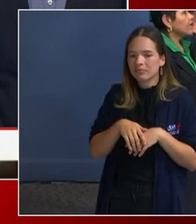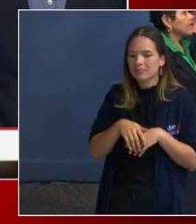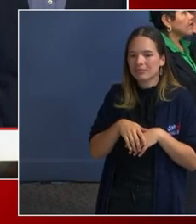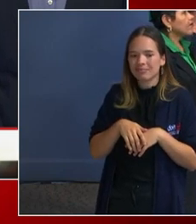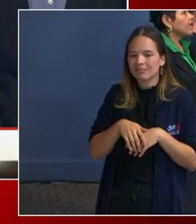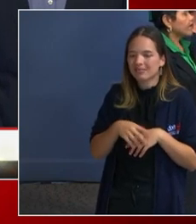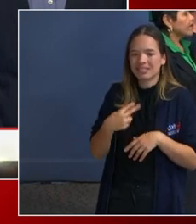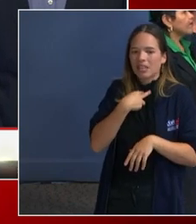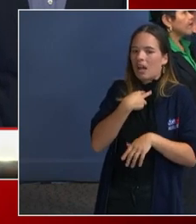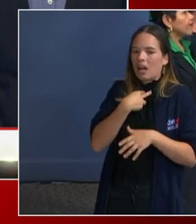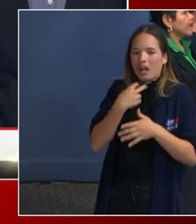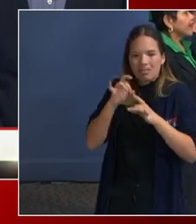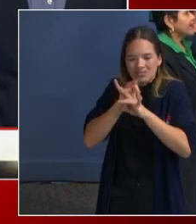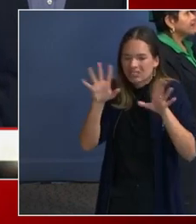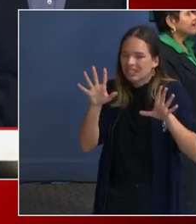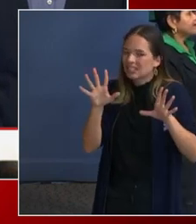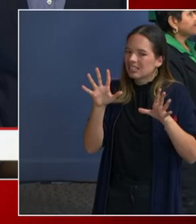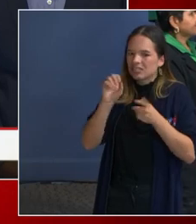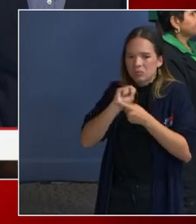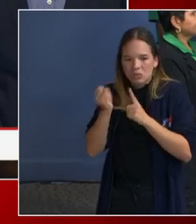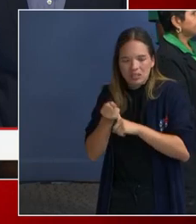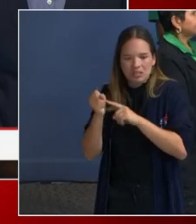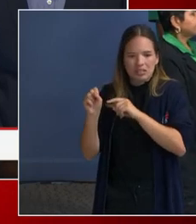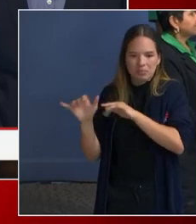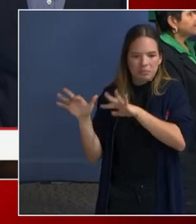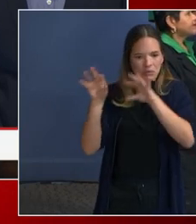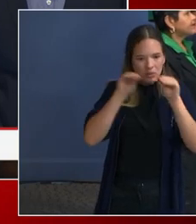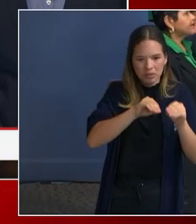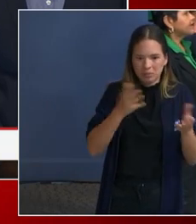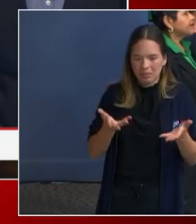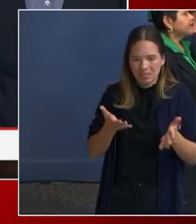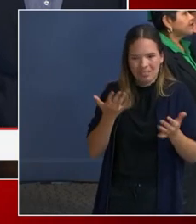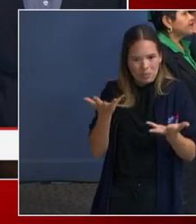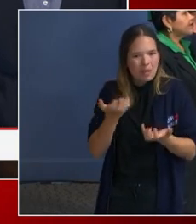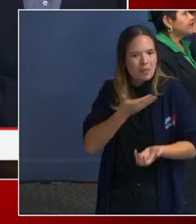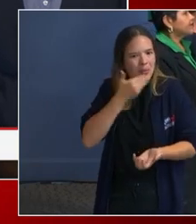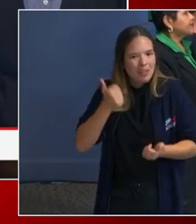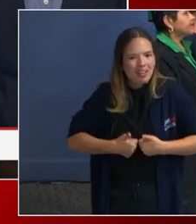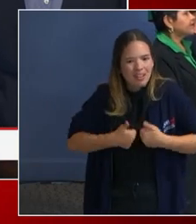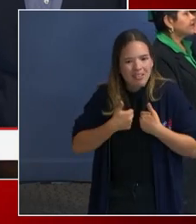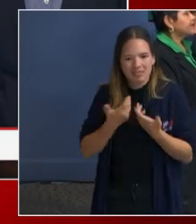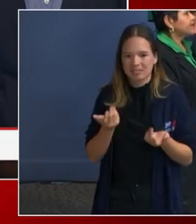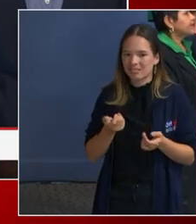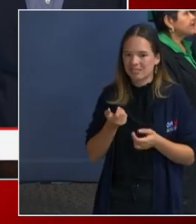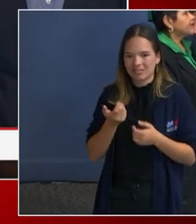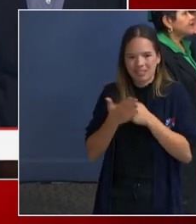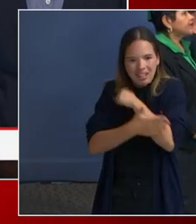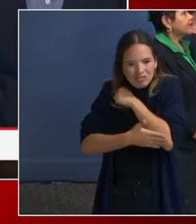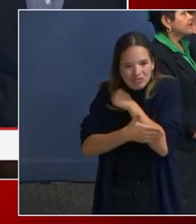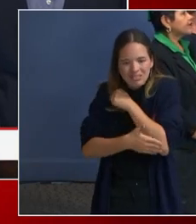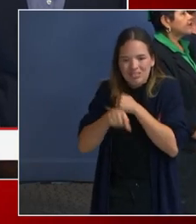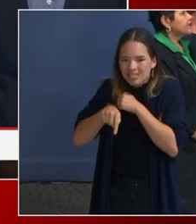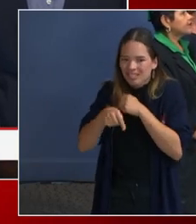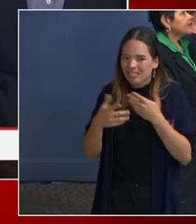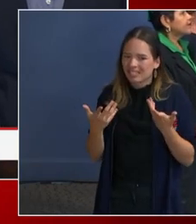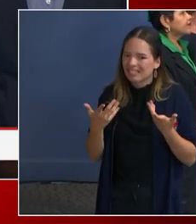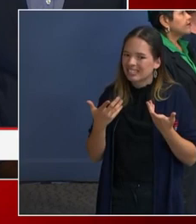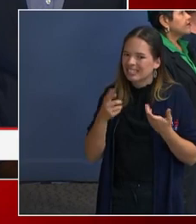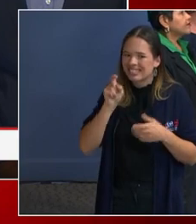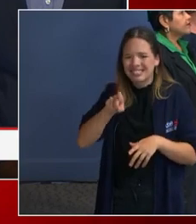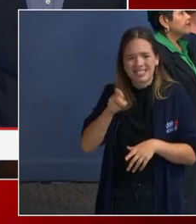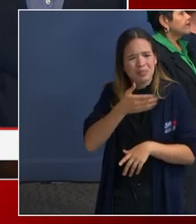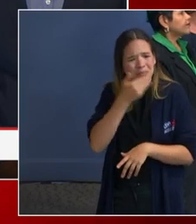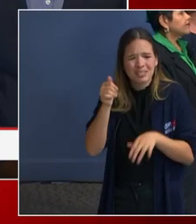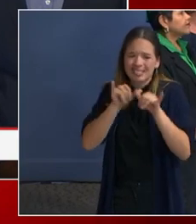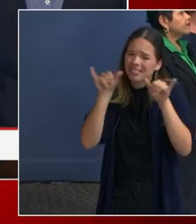for a better life in our country. And our country, it really has to have a reasonable system where people